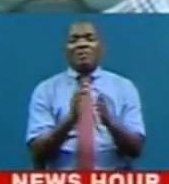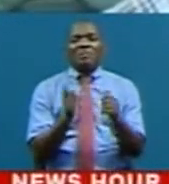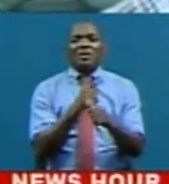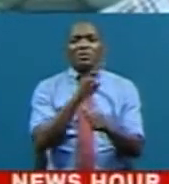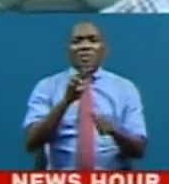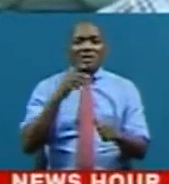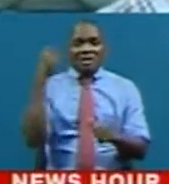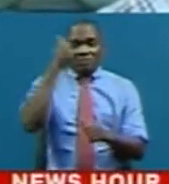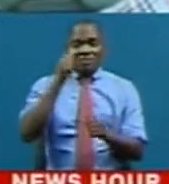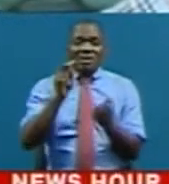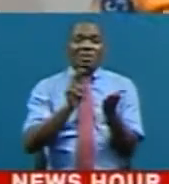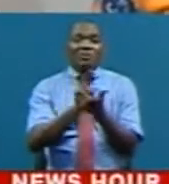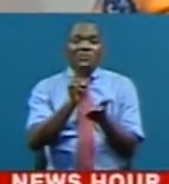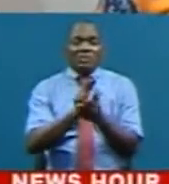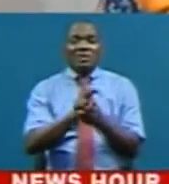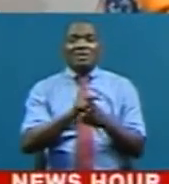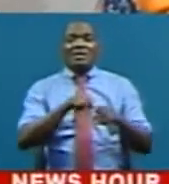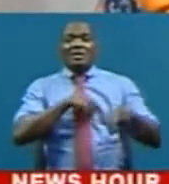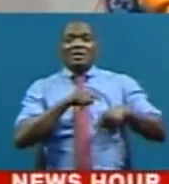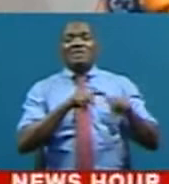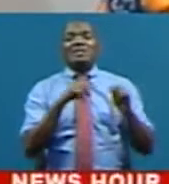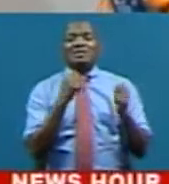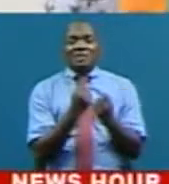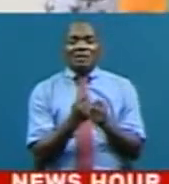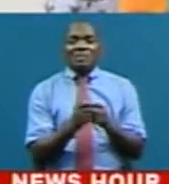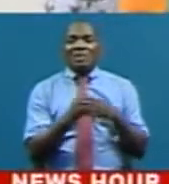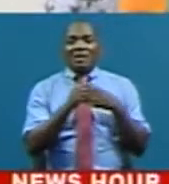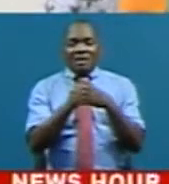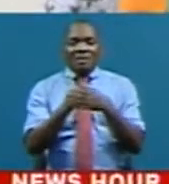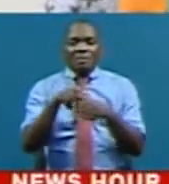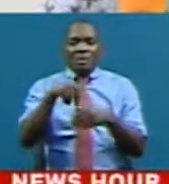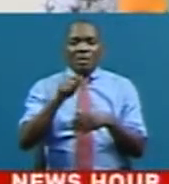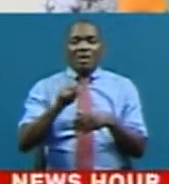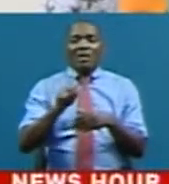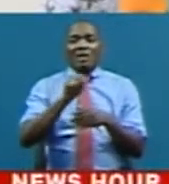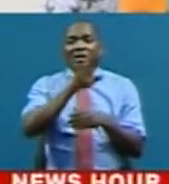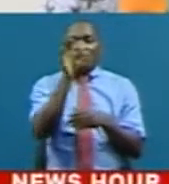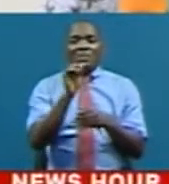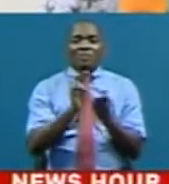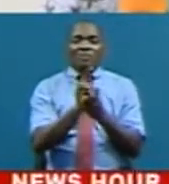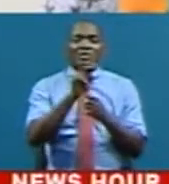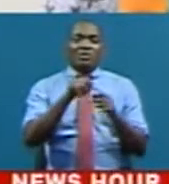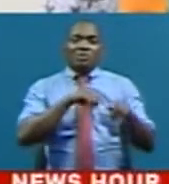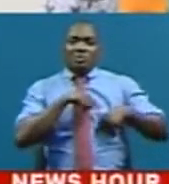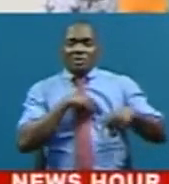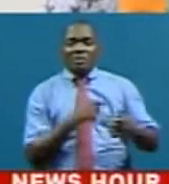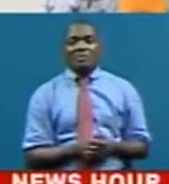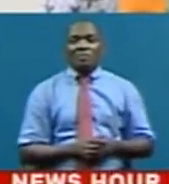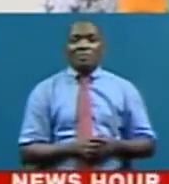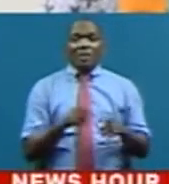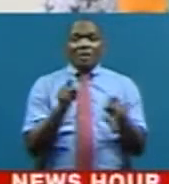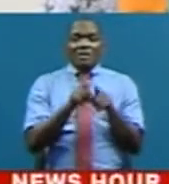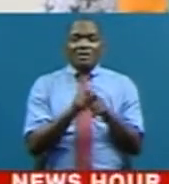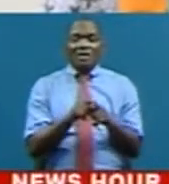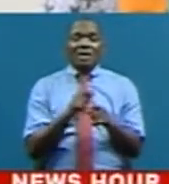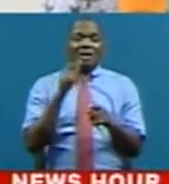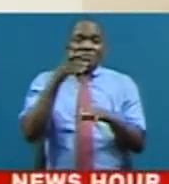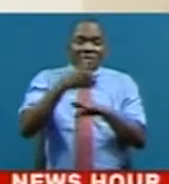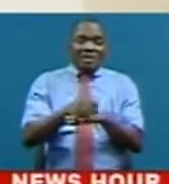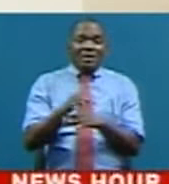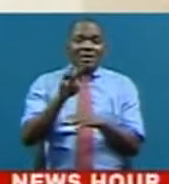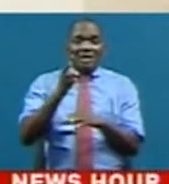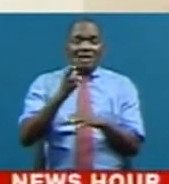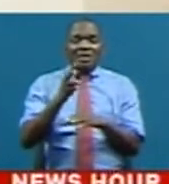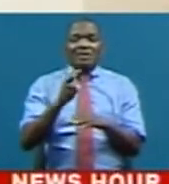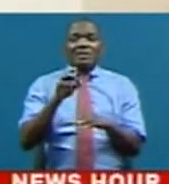became the first West African University debate team to top the Pan-African Universities Debate Championship after the